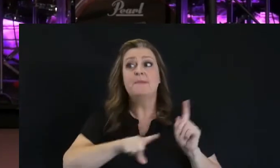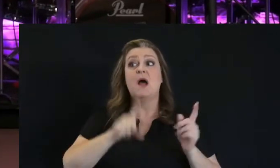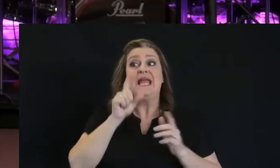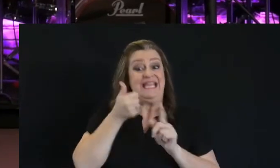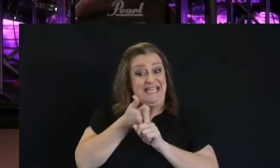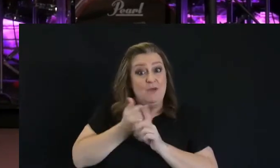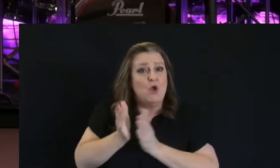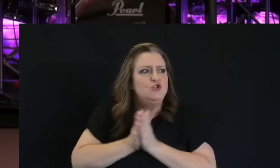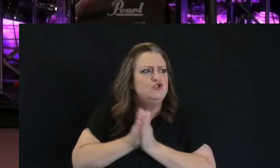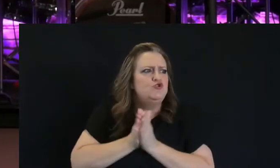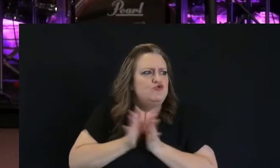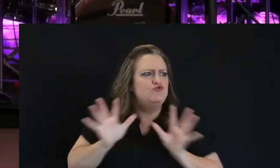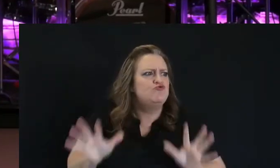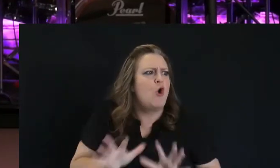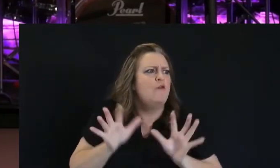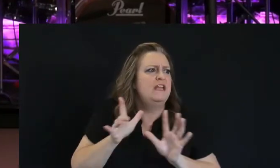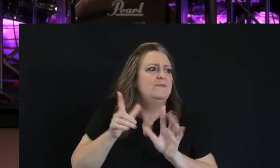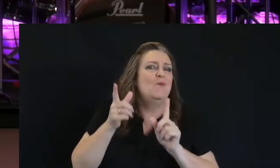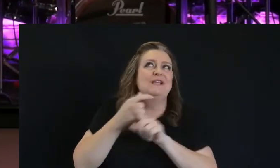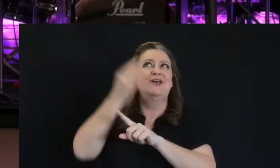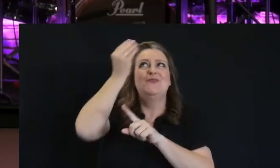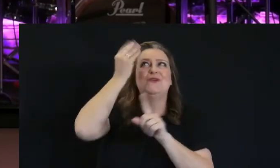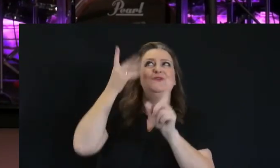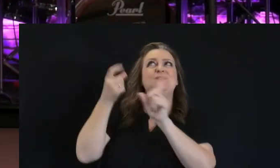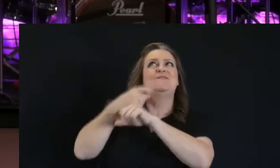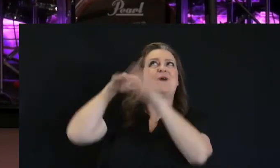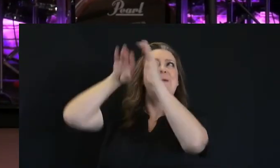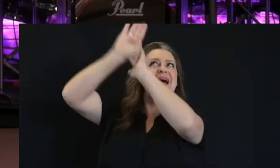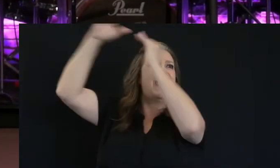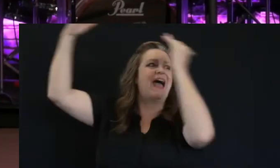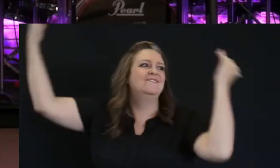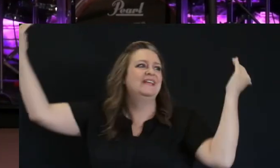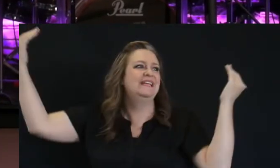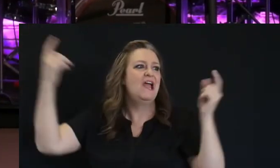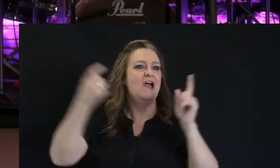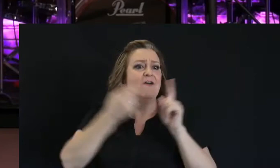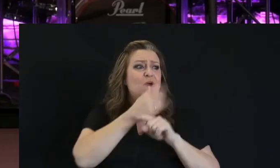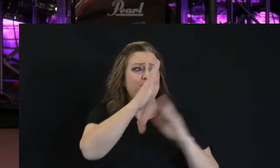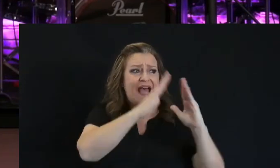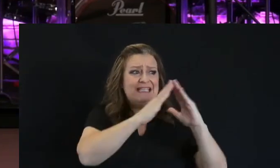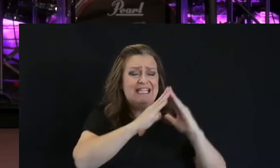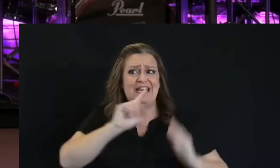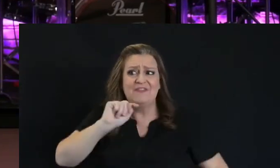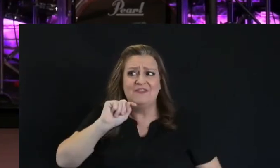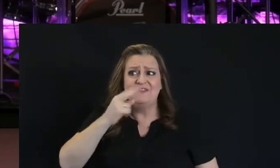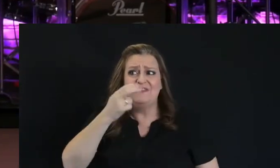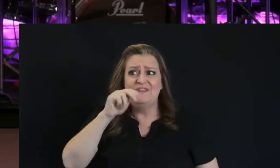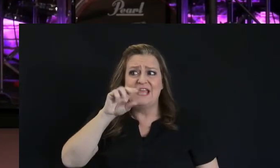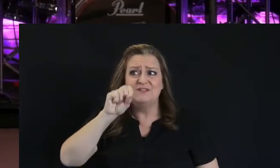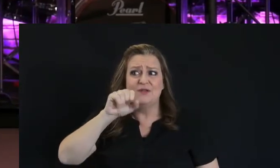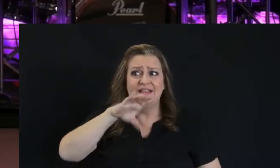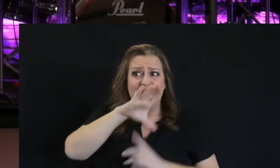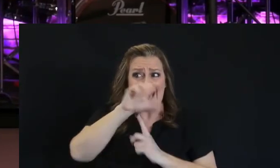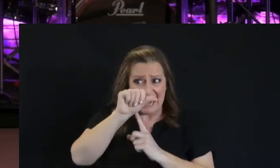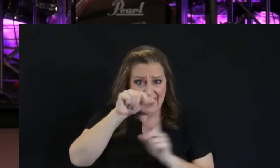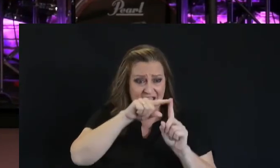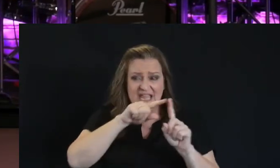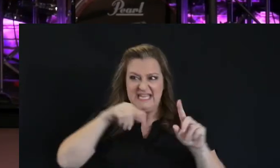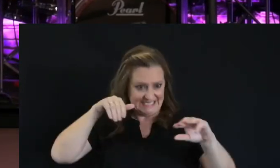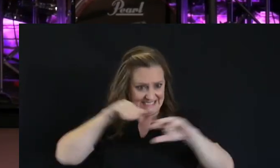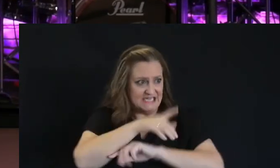this man was the news that was coming from the throne of heaven. The news that was coming out of Thessalonica. He did not send Timothy to Rome. He sent him to Thessalonica to